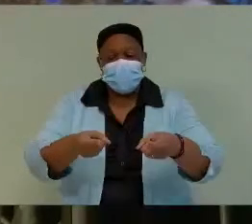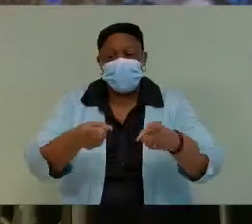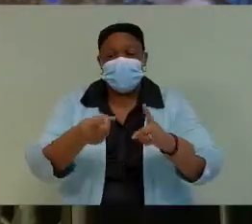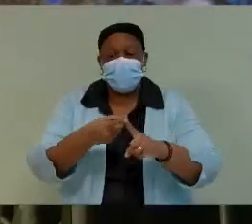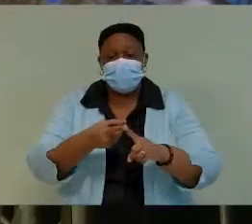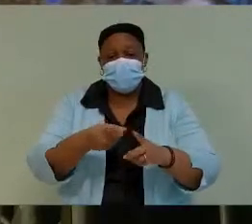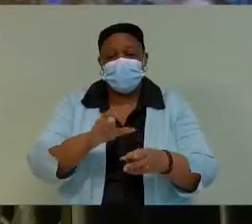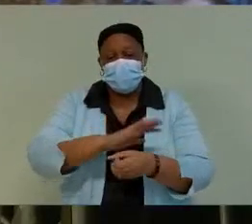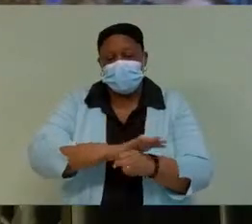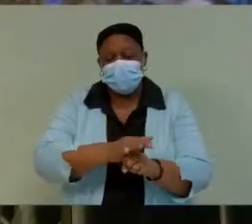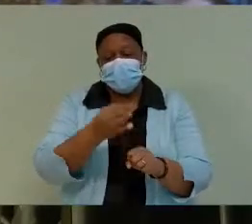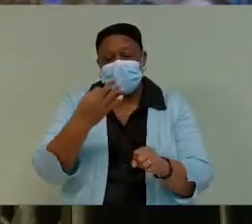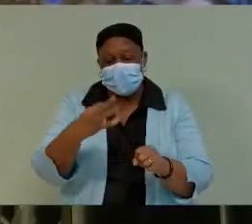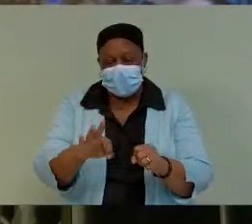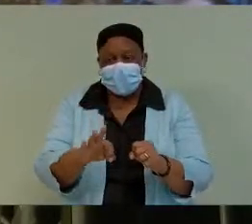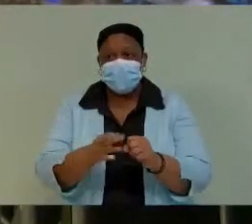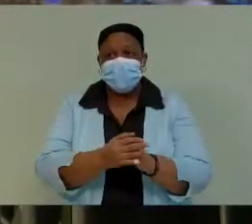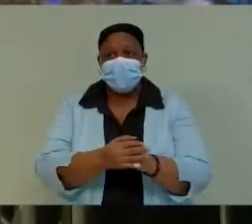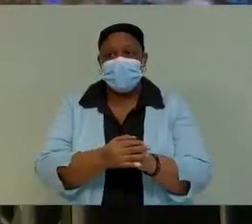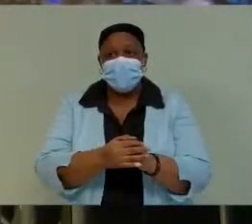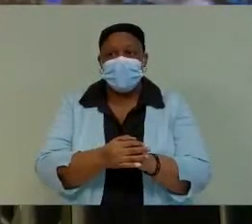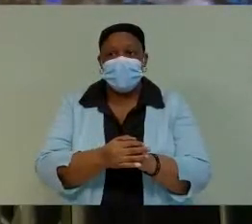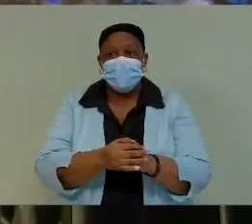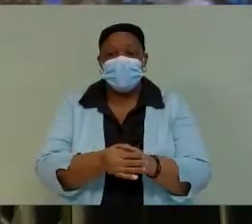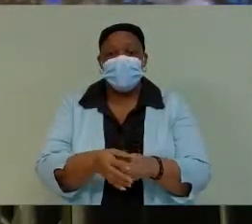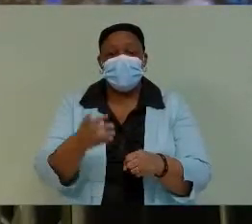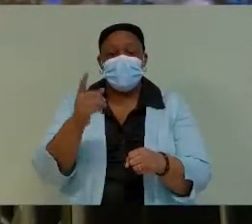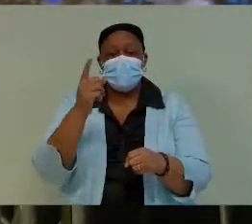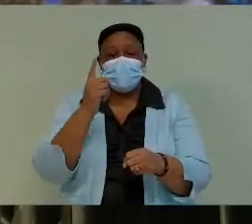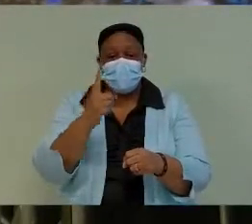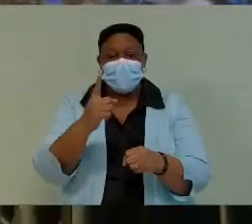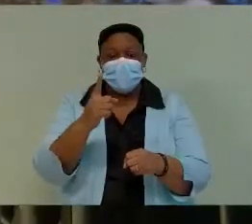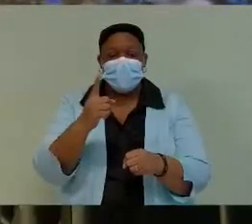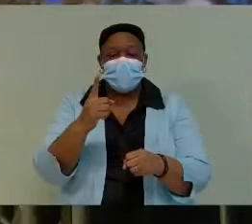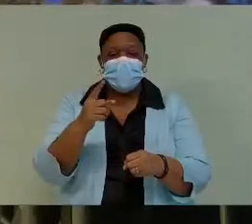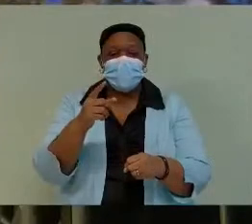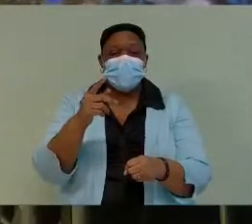resistance an infrared thermometer,